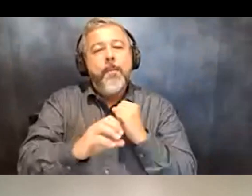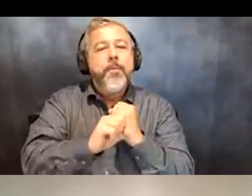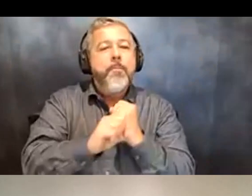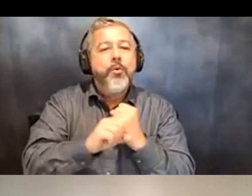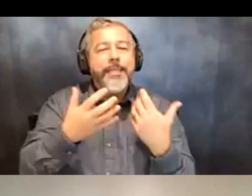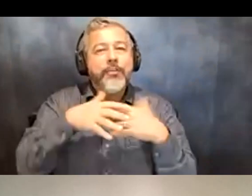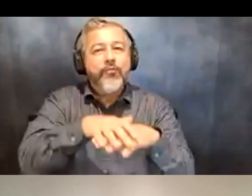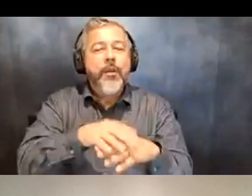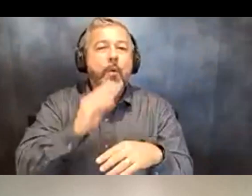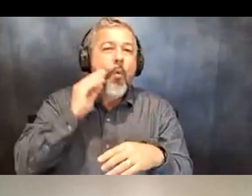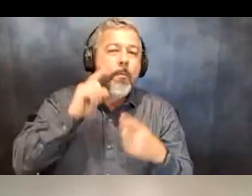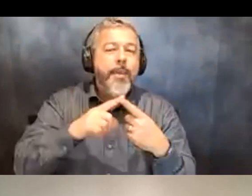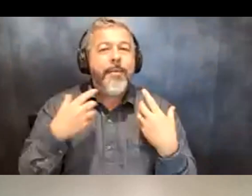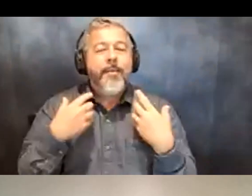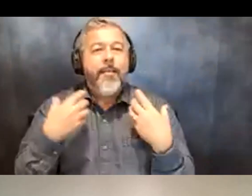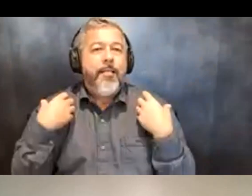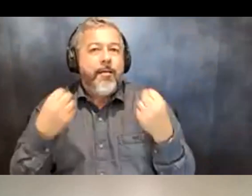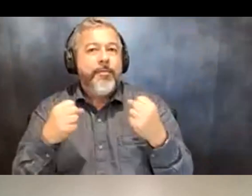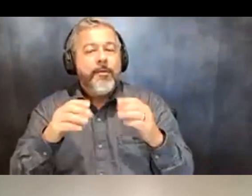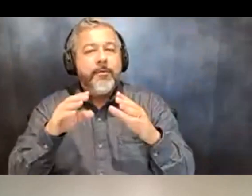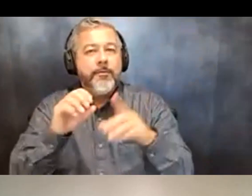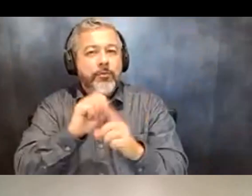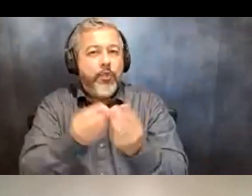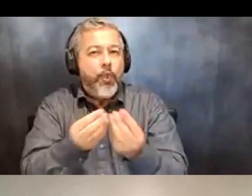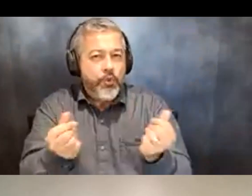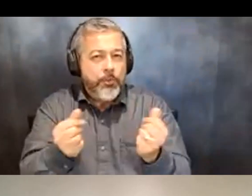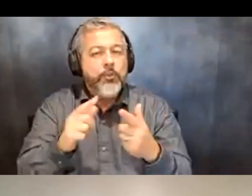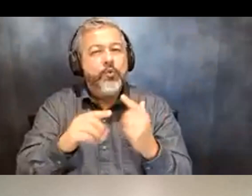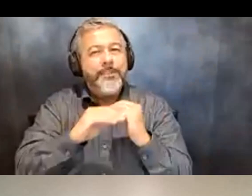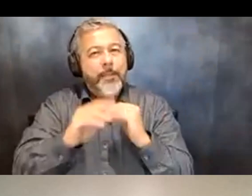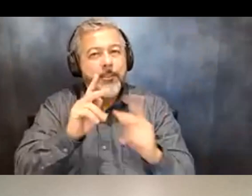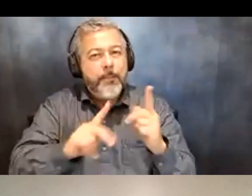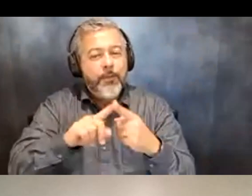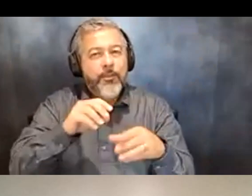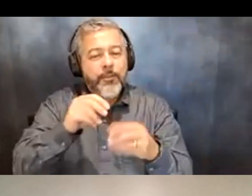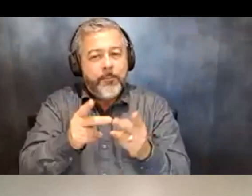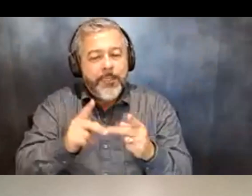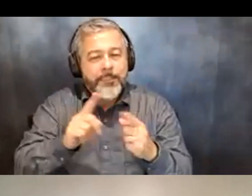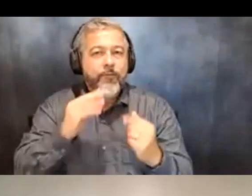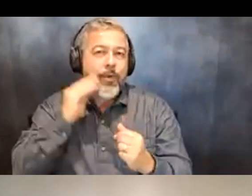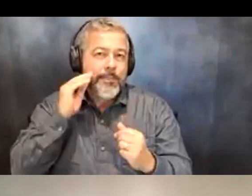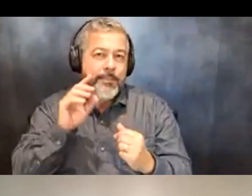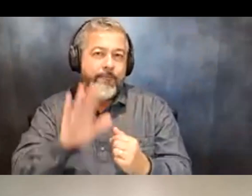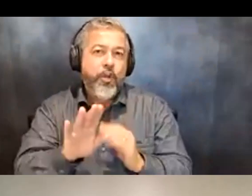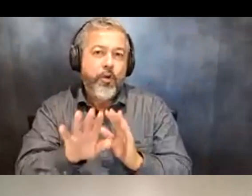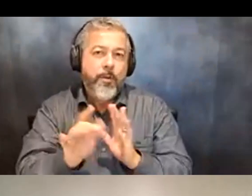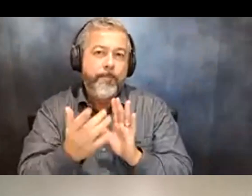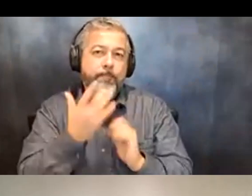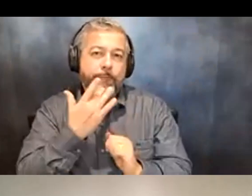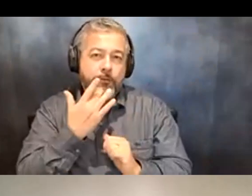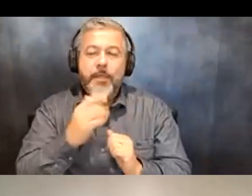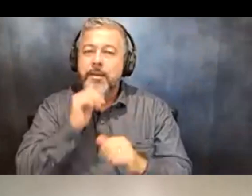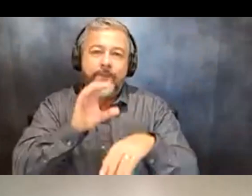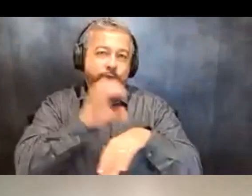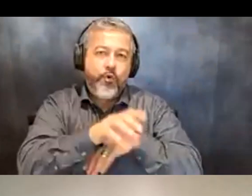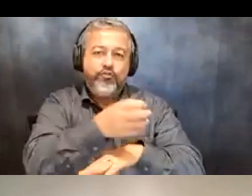housing solutions so that we can stabilize people in their place of residence of choice, right? That people aren't forced into receiving